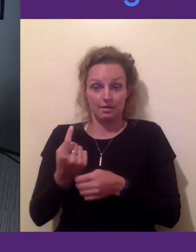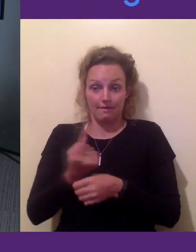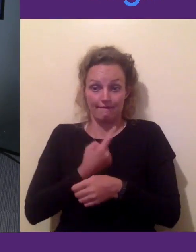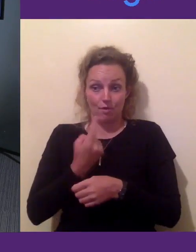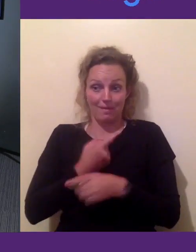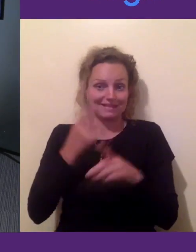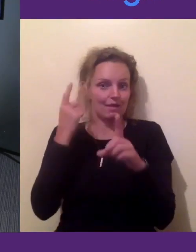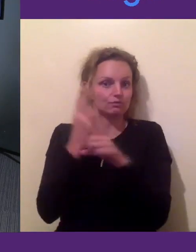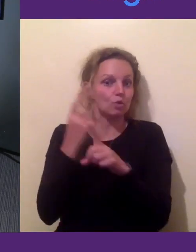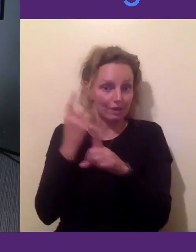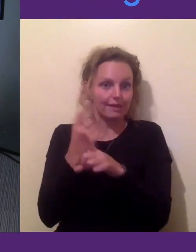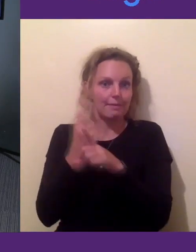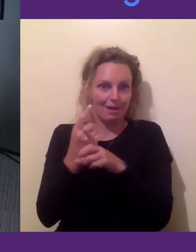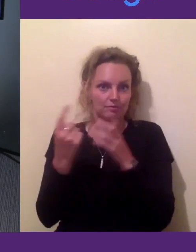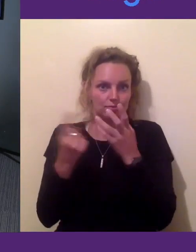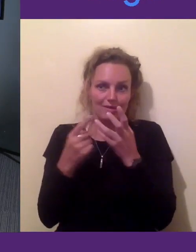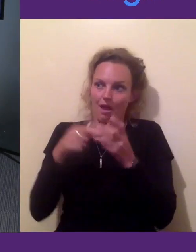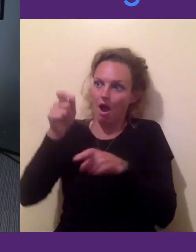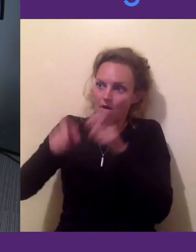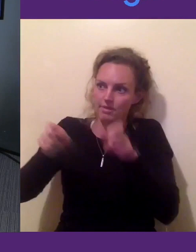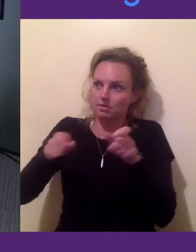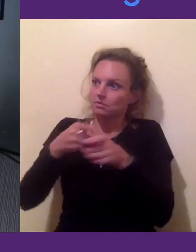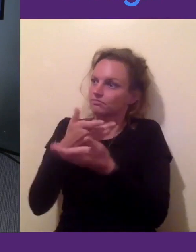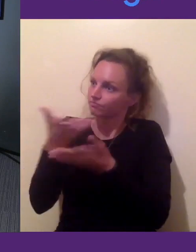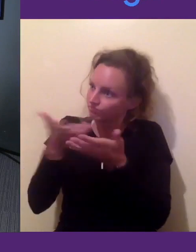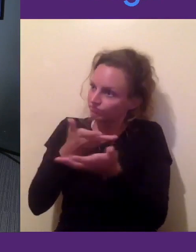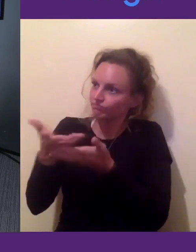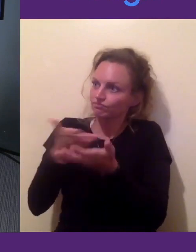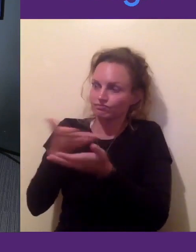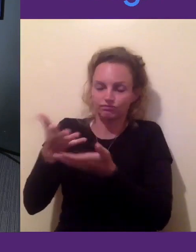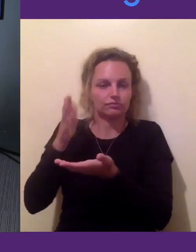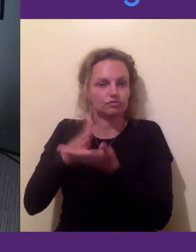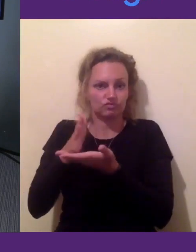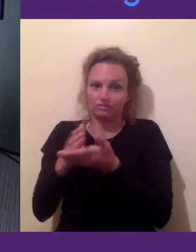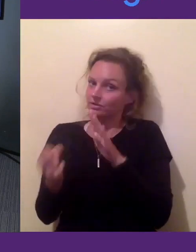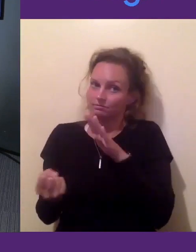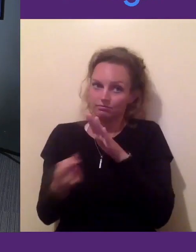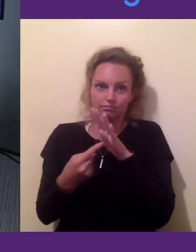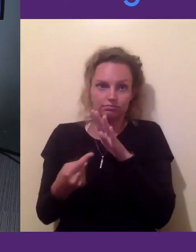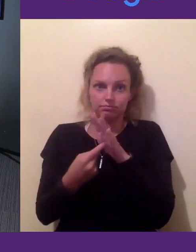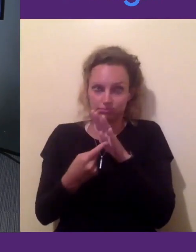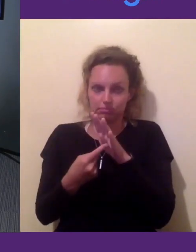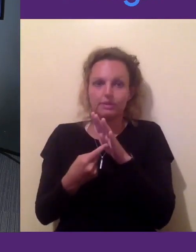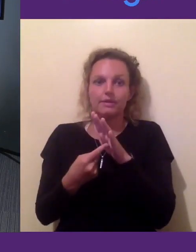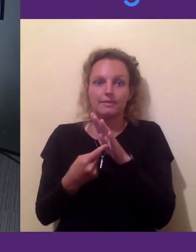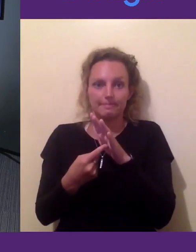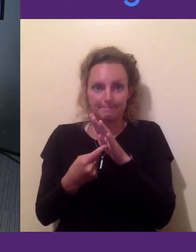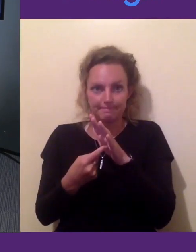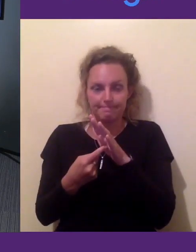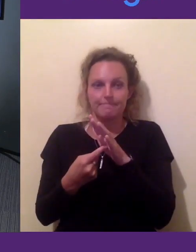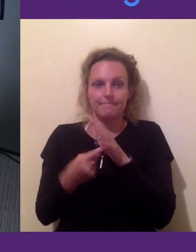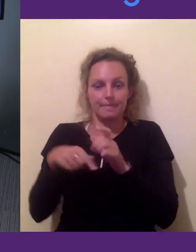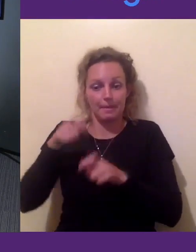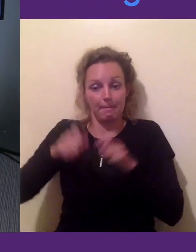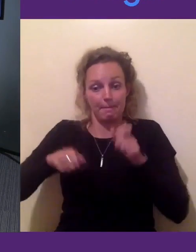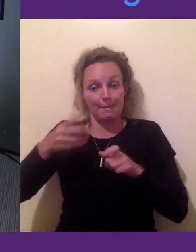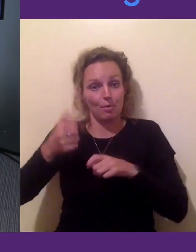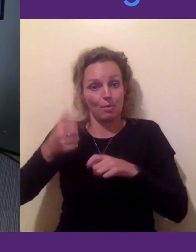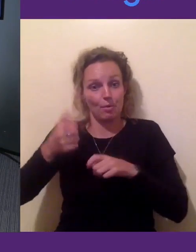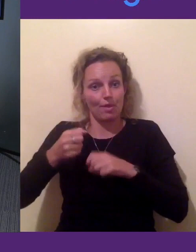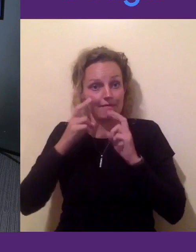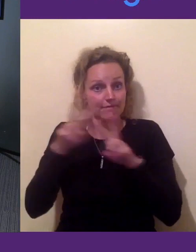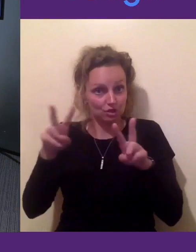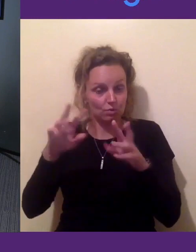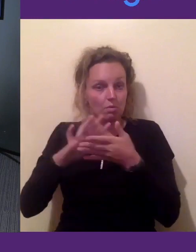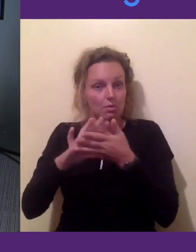So very early on, I conducted the first kind of user research studies at Google with people with visual impairments. And that was a really powerful experience